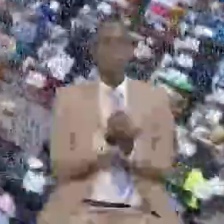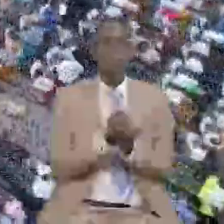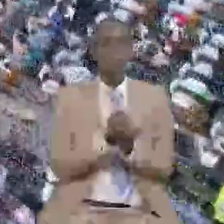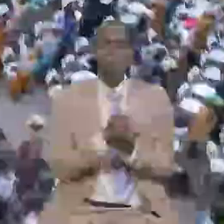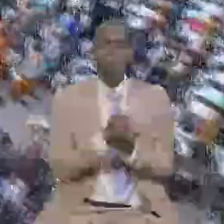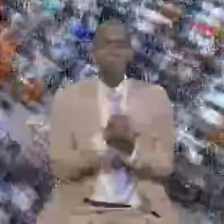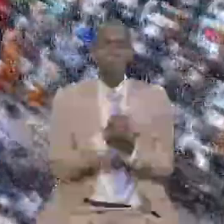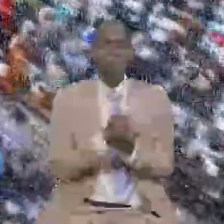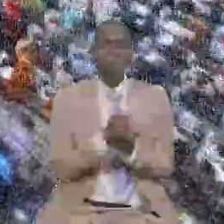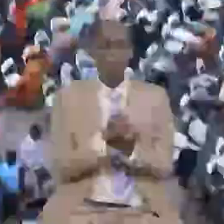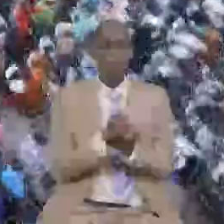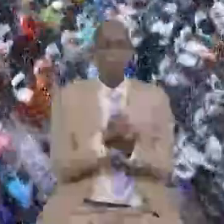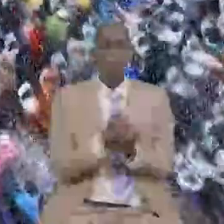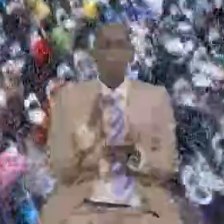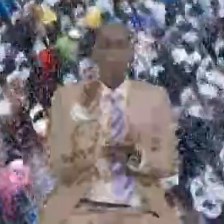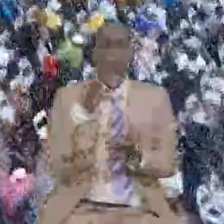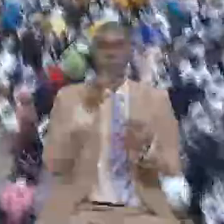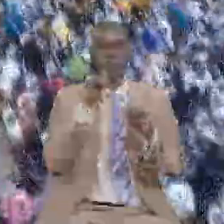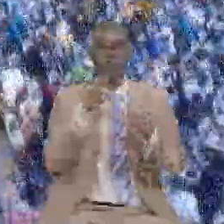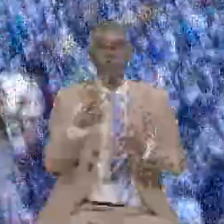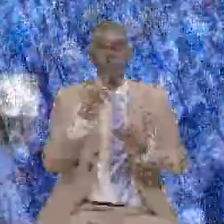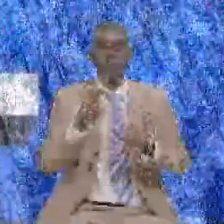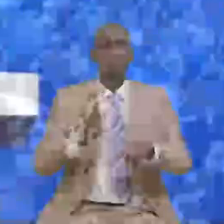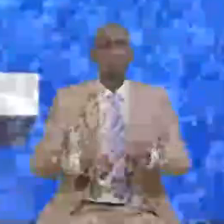God has blessed you. Please, you can sit down.